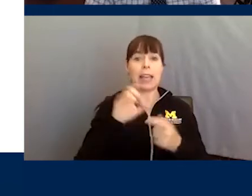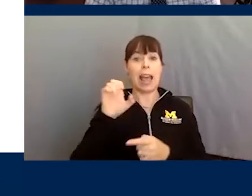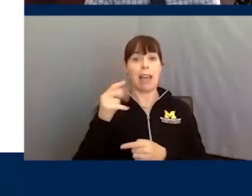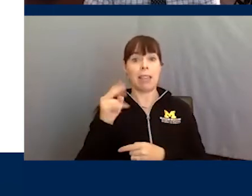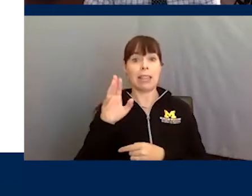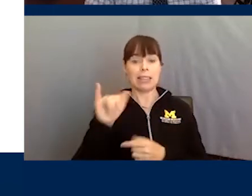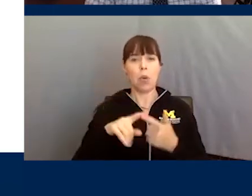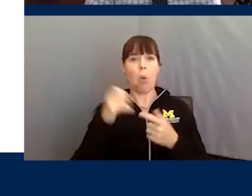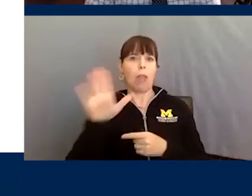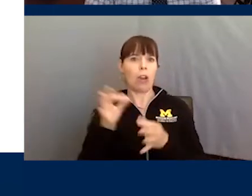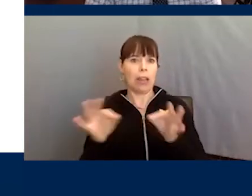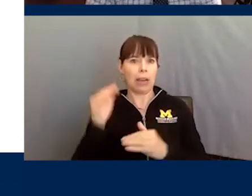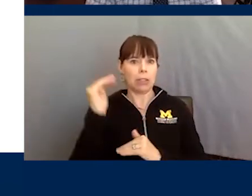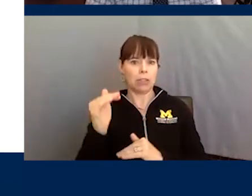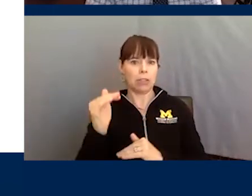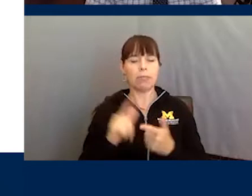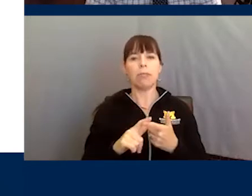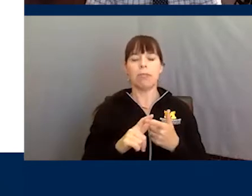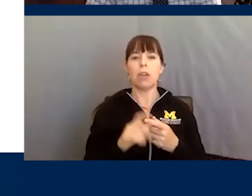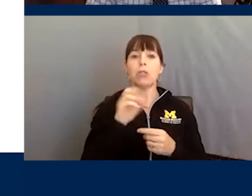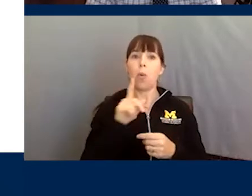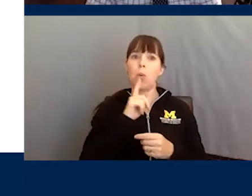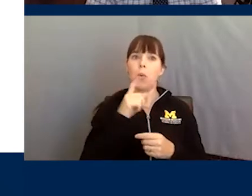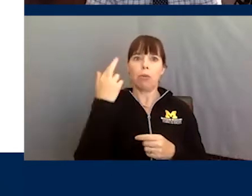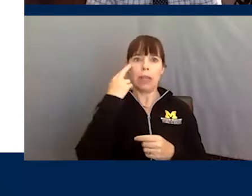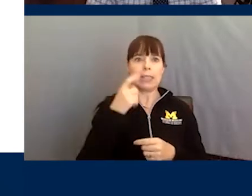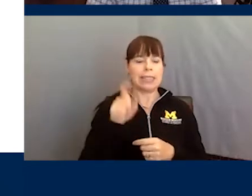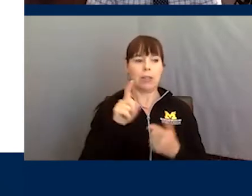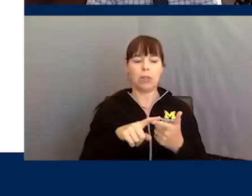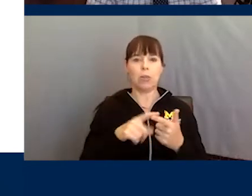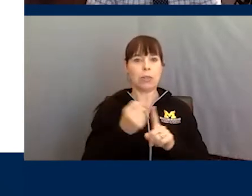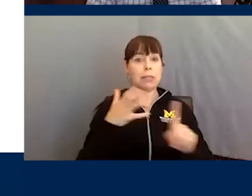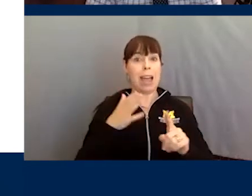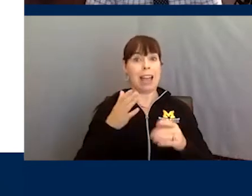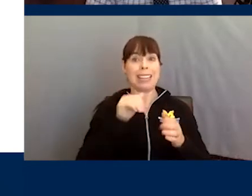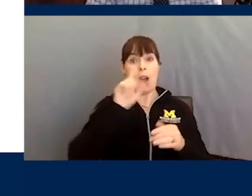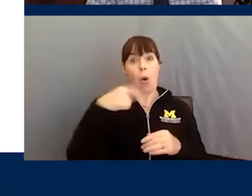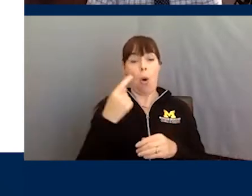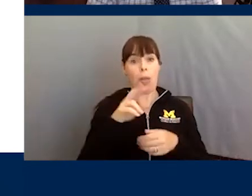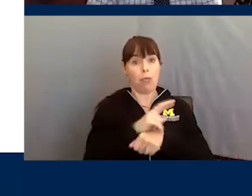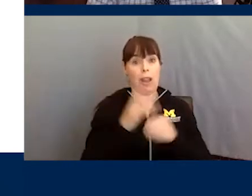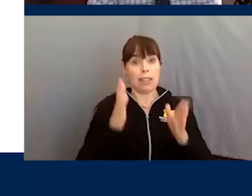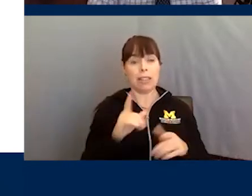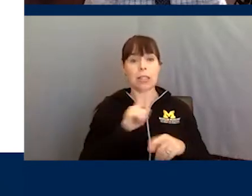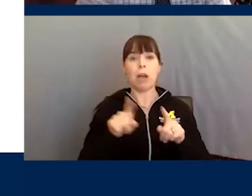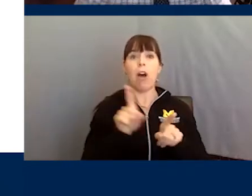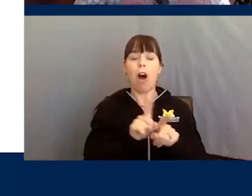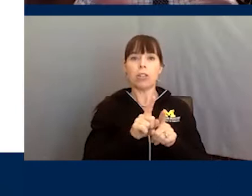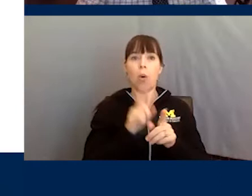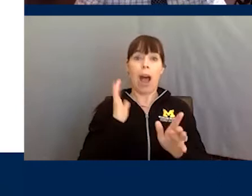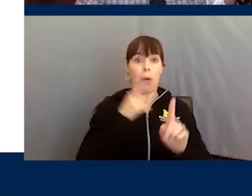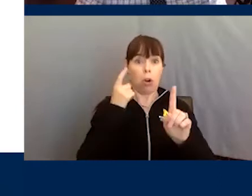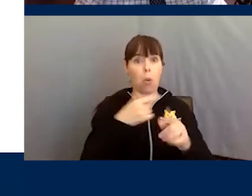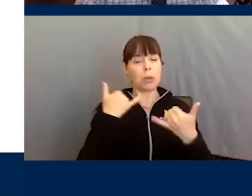data. We realize that this needs to expand beyond the House officers, and it is our goal, and we're still a